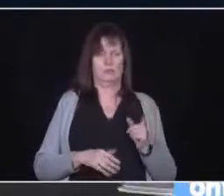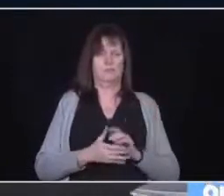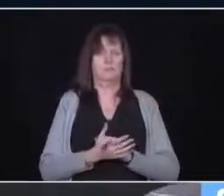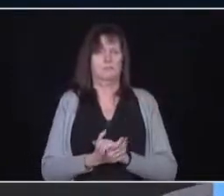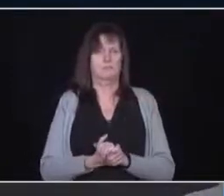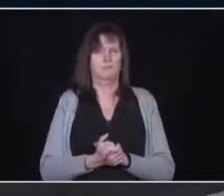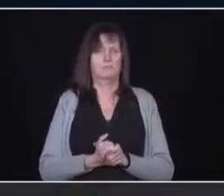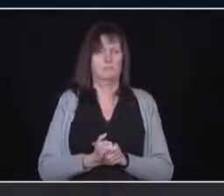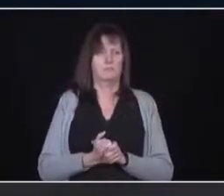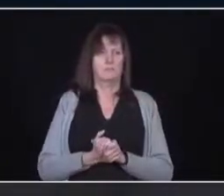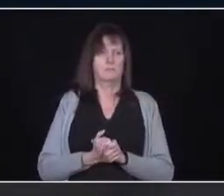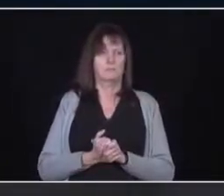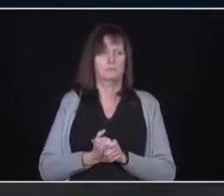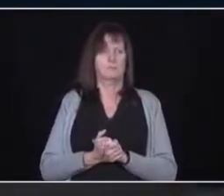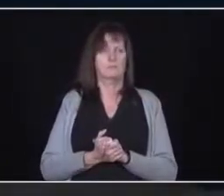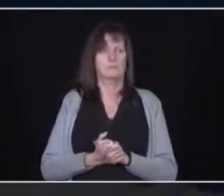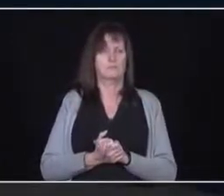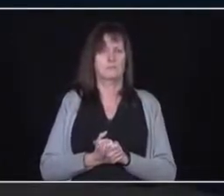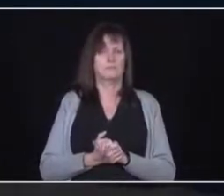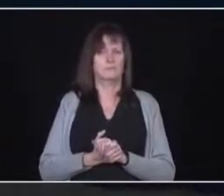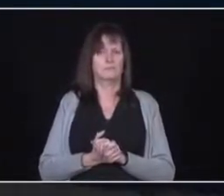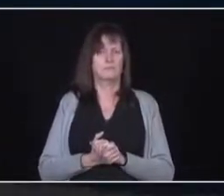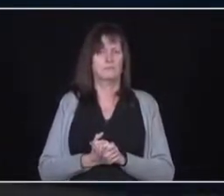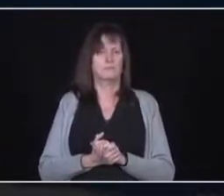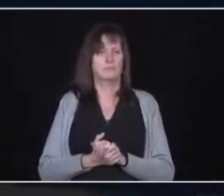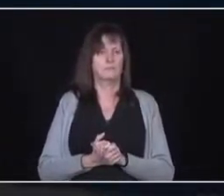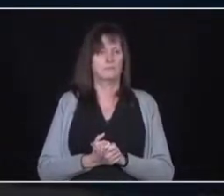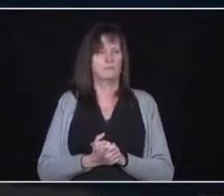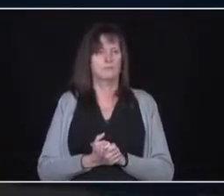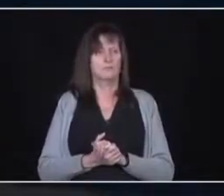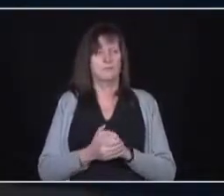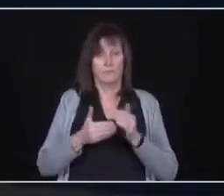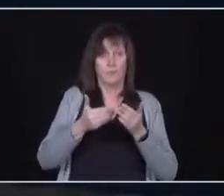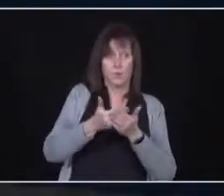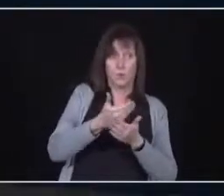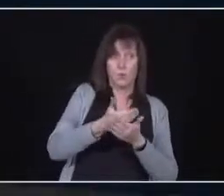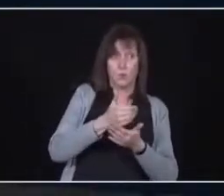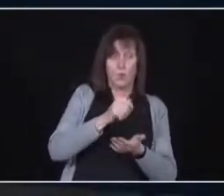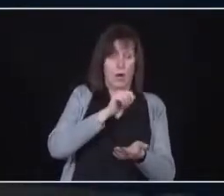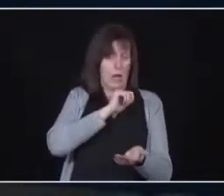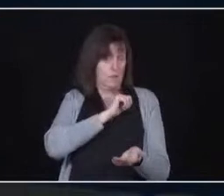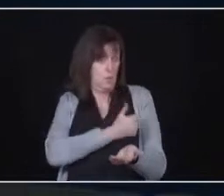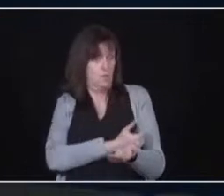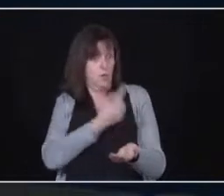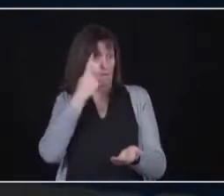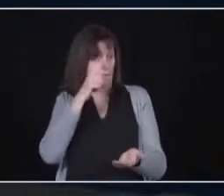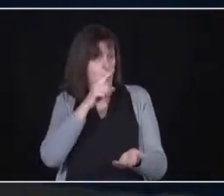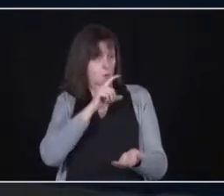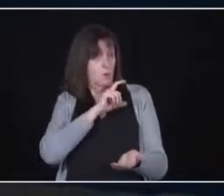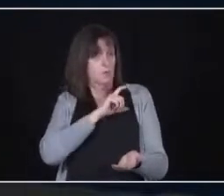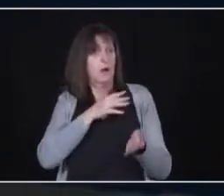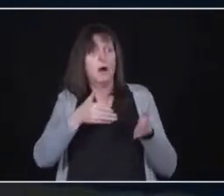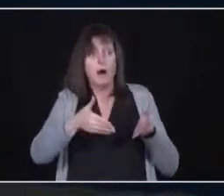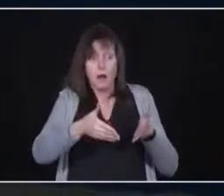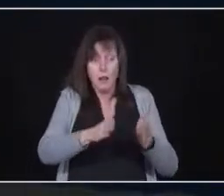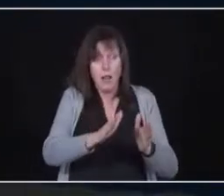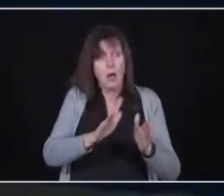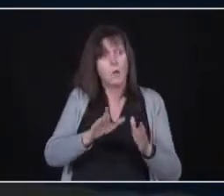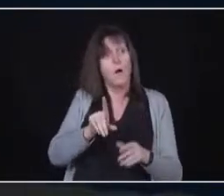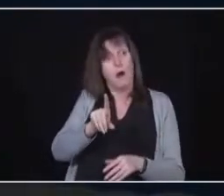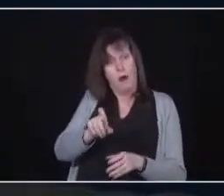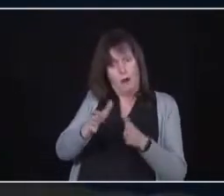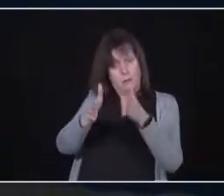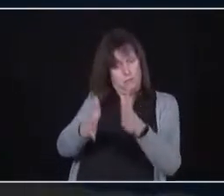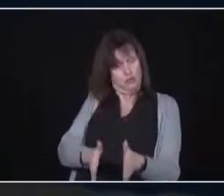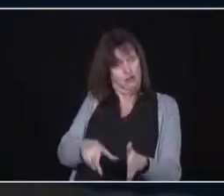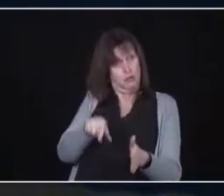So by issuing these new additional enforcement measures, it allows police officers to ask the person why